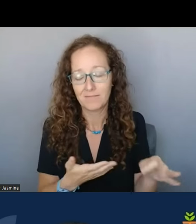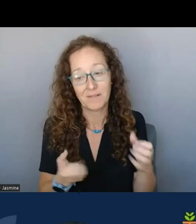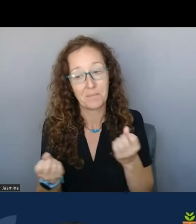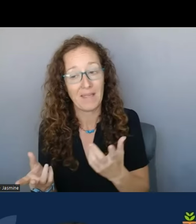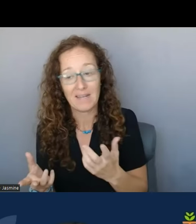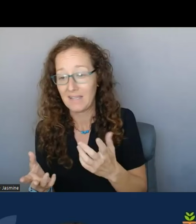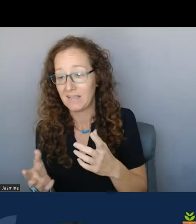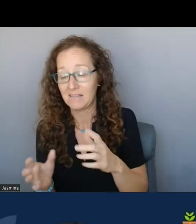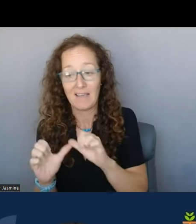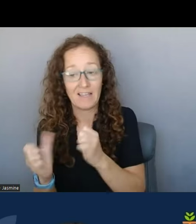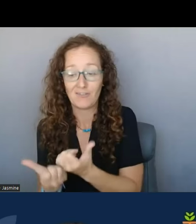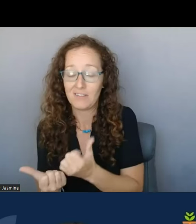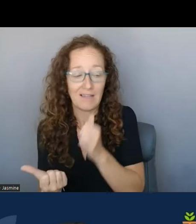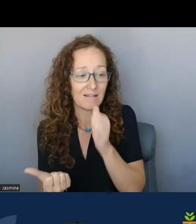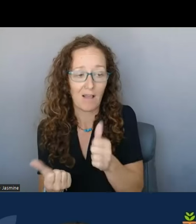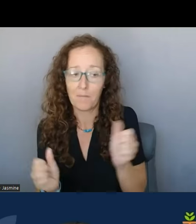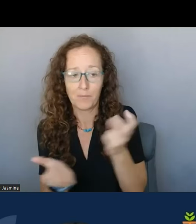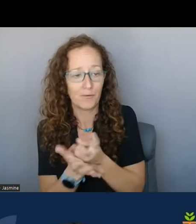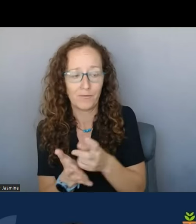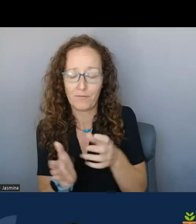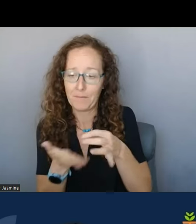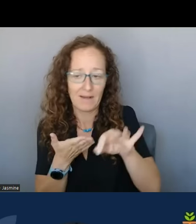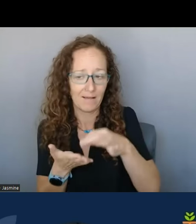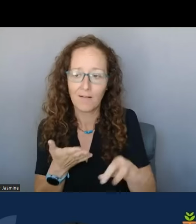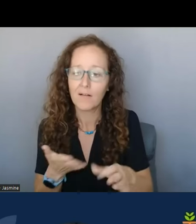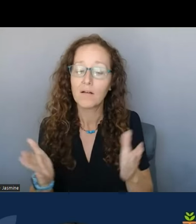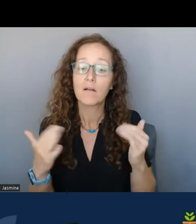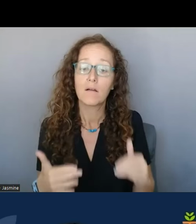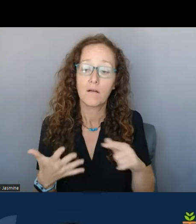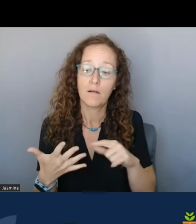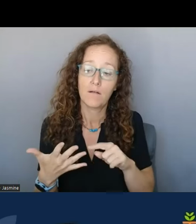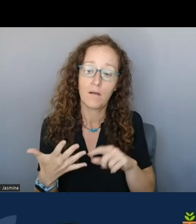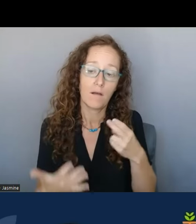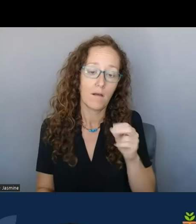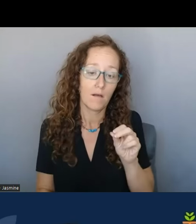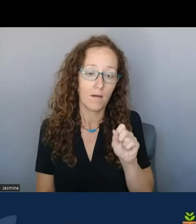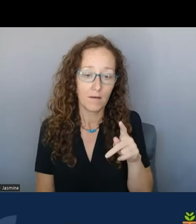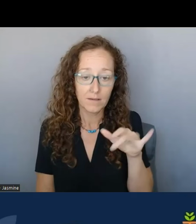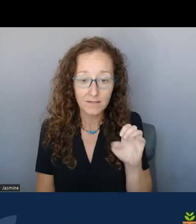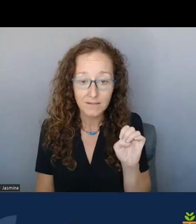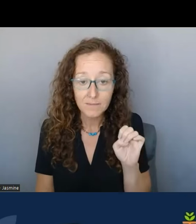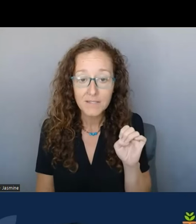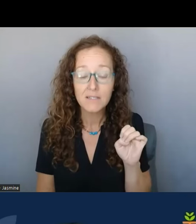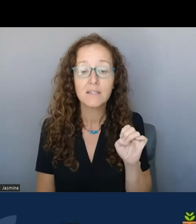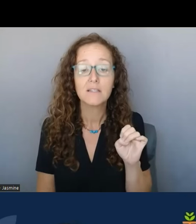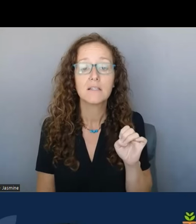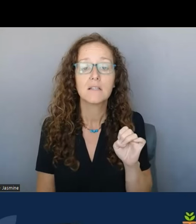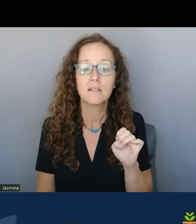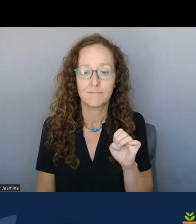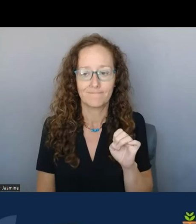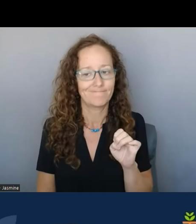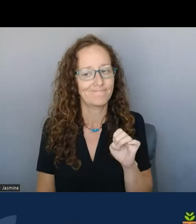services, we'll get into what the cost sharing looks like on the next slide, but just note that room and board are not